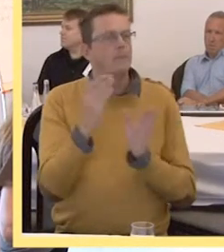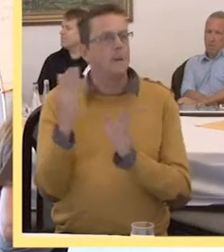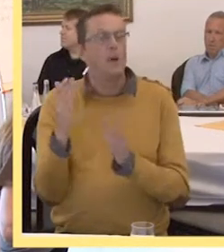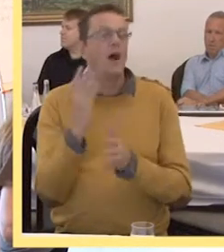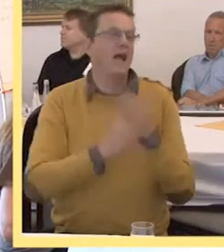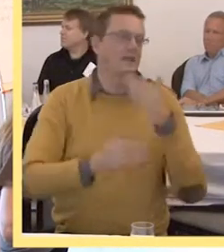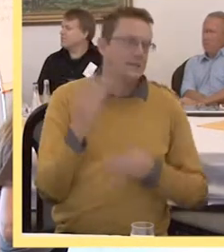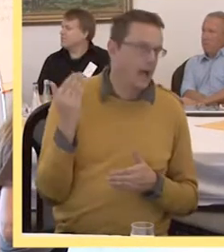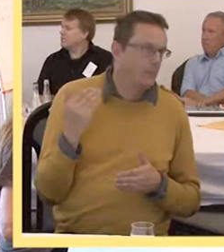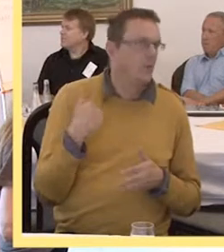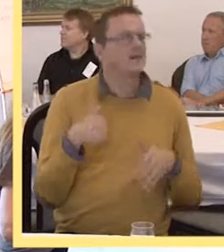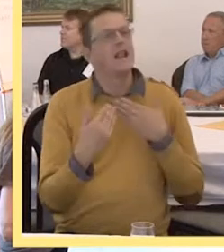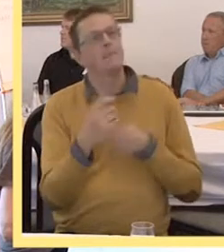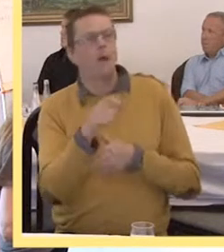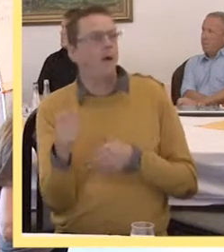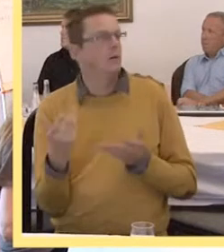and helpers.